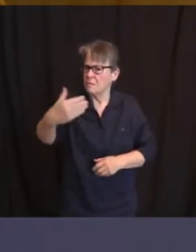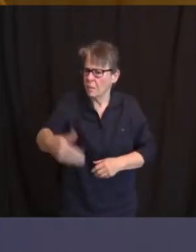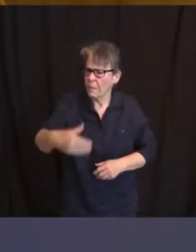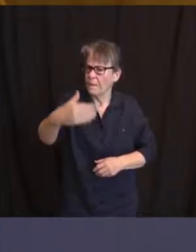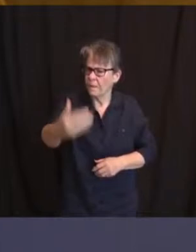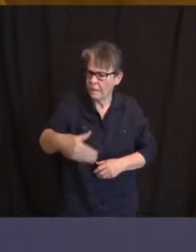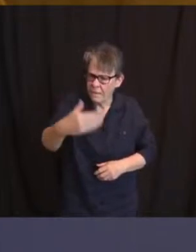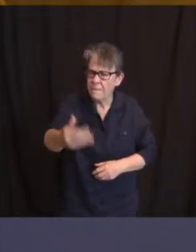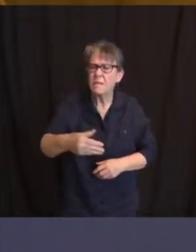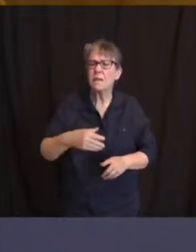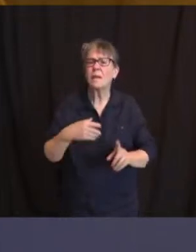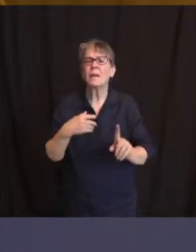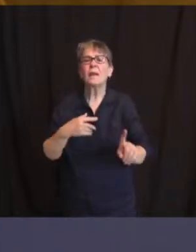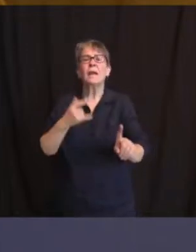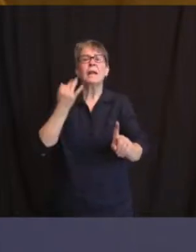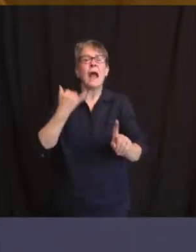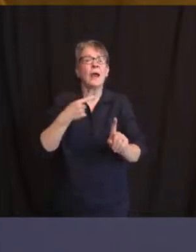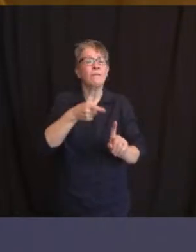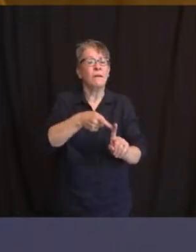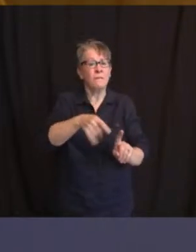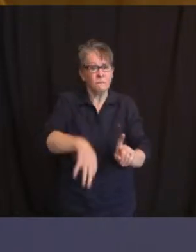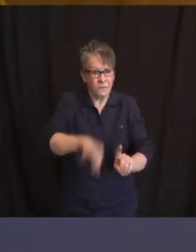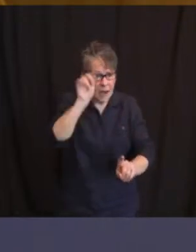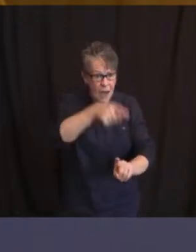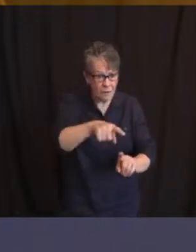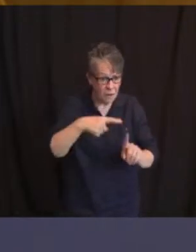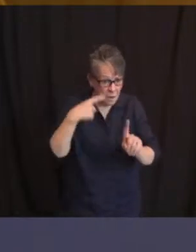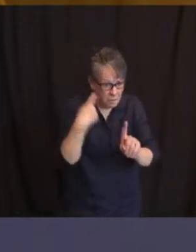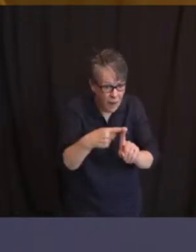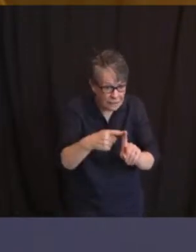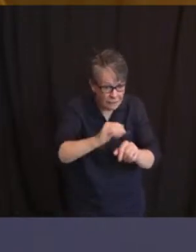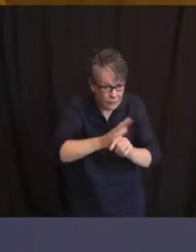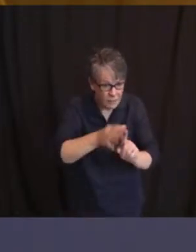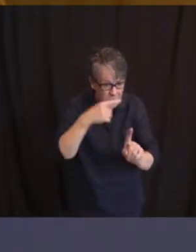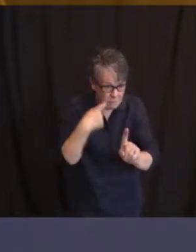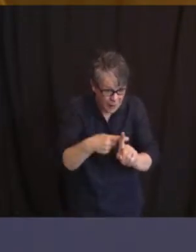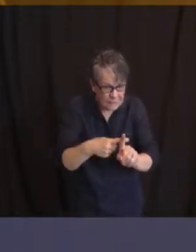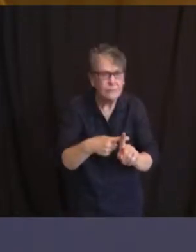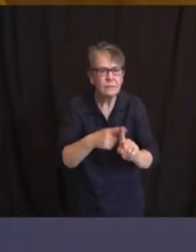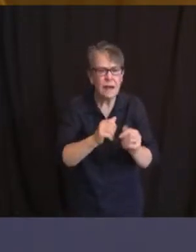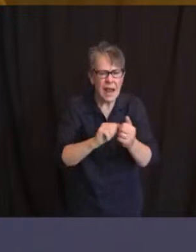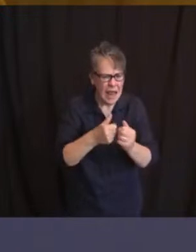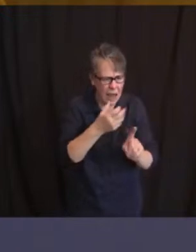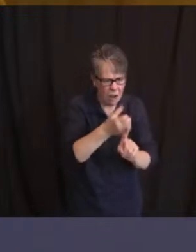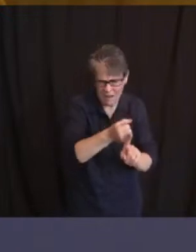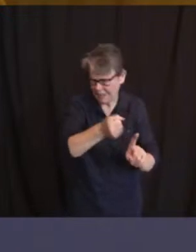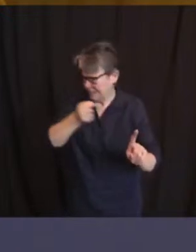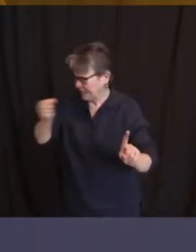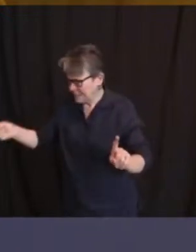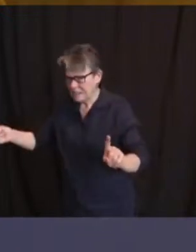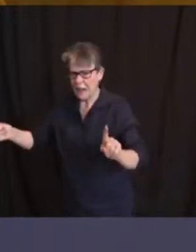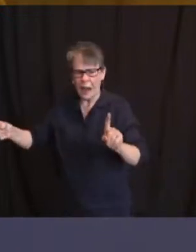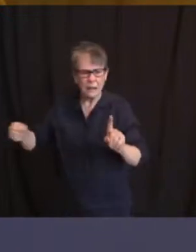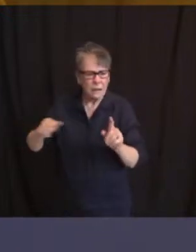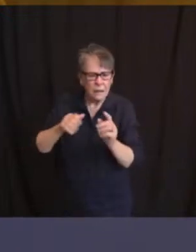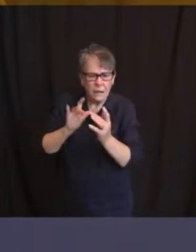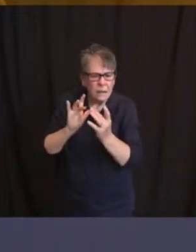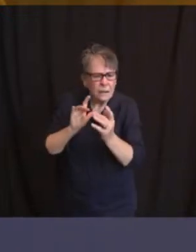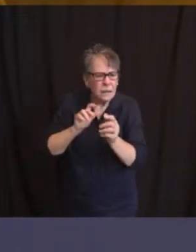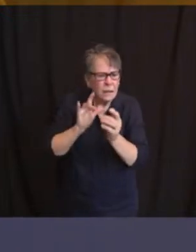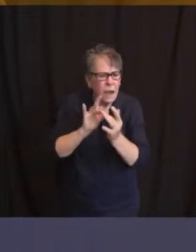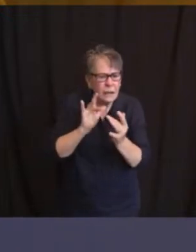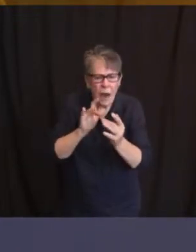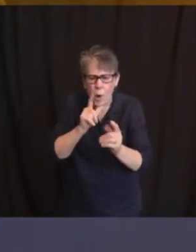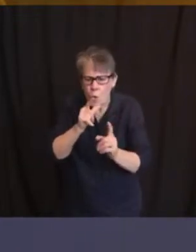an attestation stating that they have developed their plans and that they've developed them by the end of the month or May